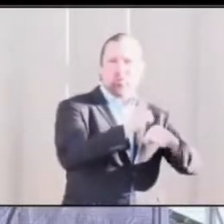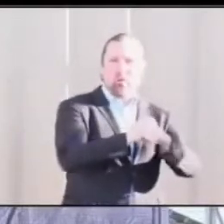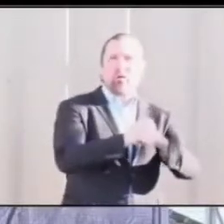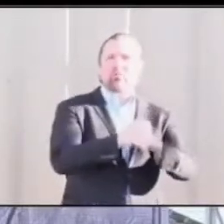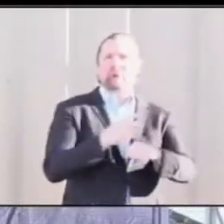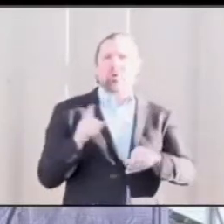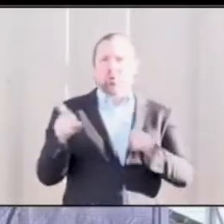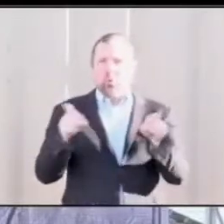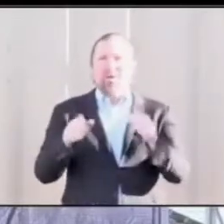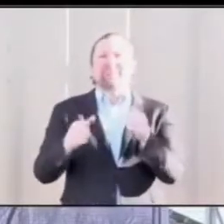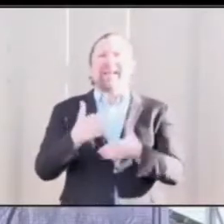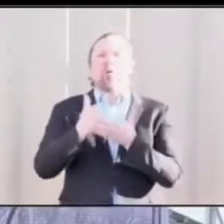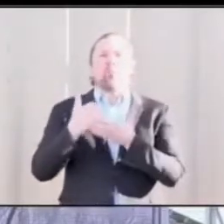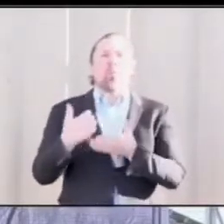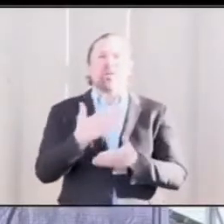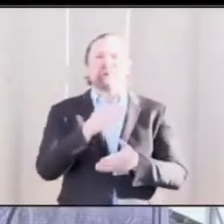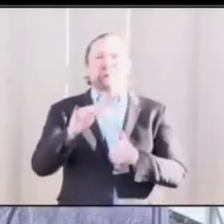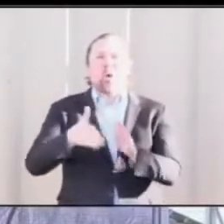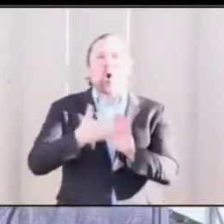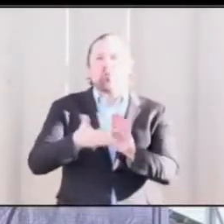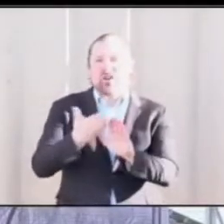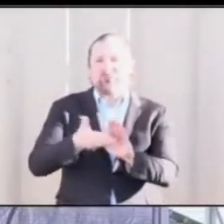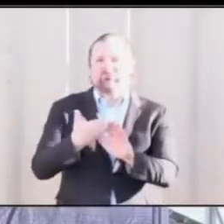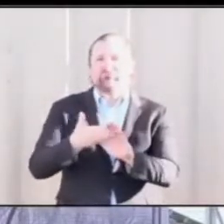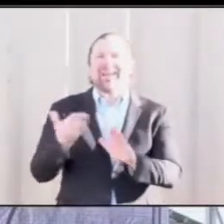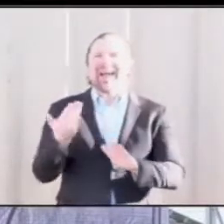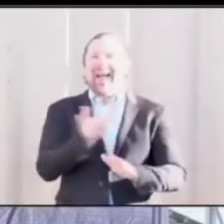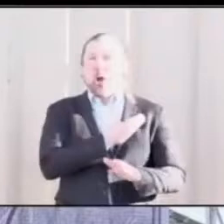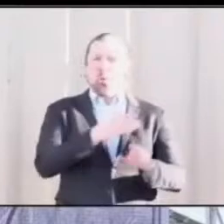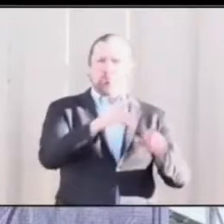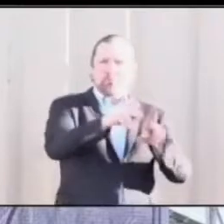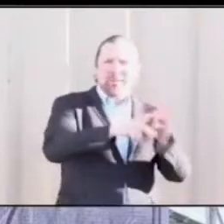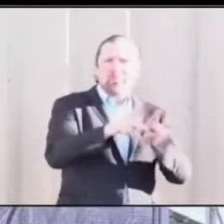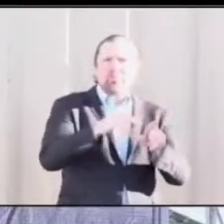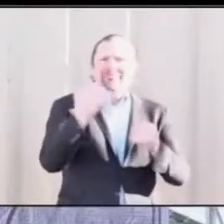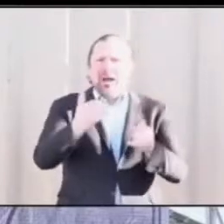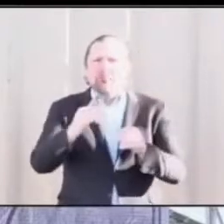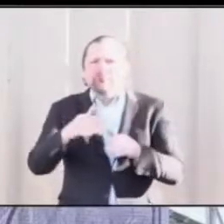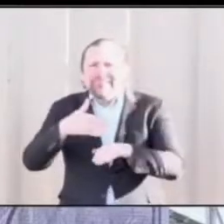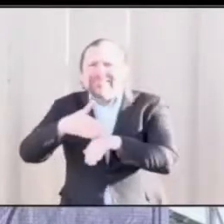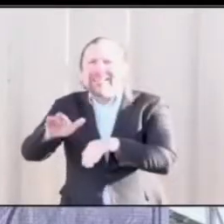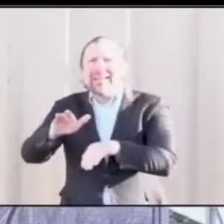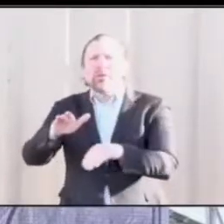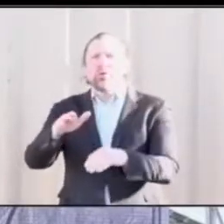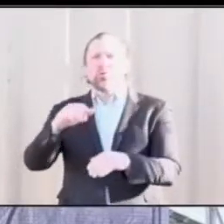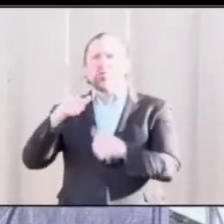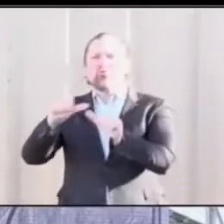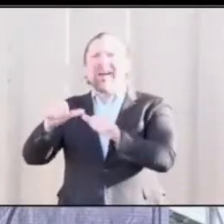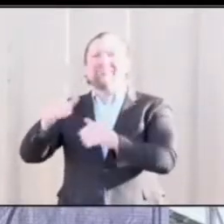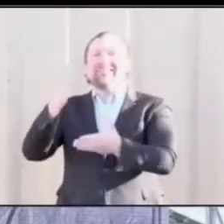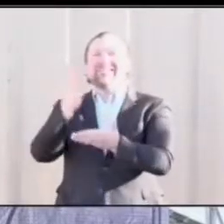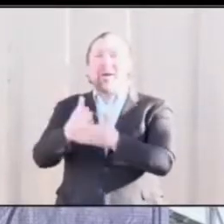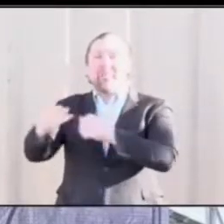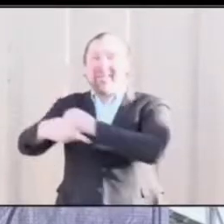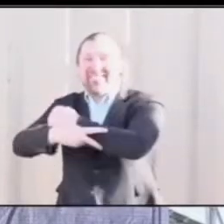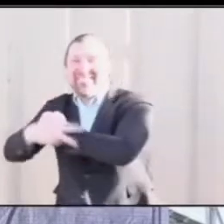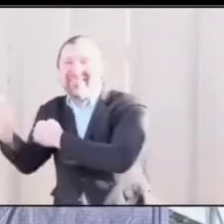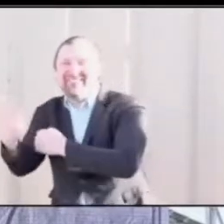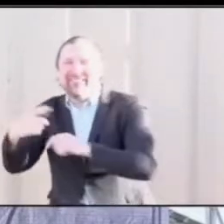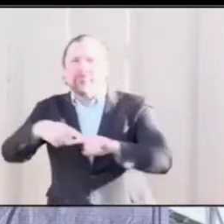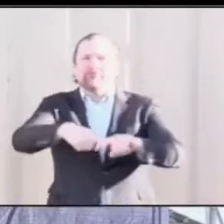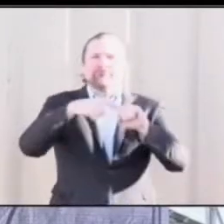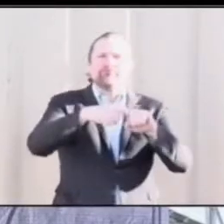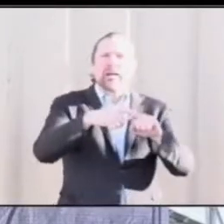with the operation. Our department personnel are currently deployed on missions which include looter suppression, evacuations,